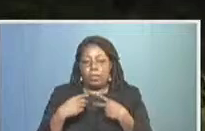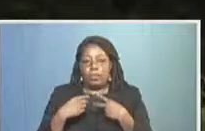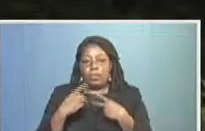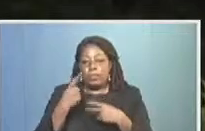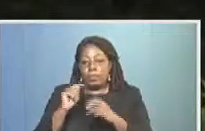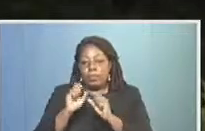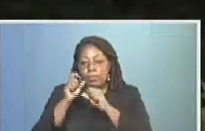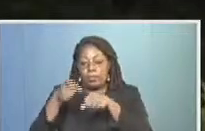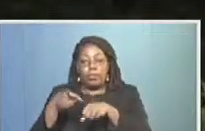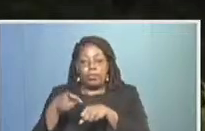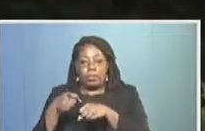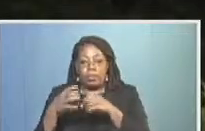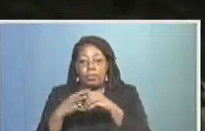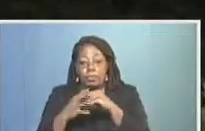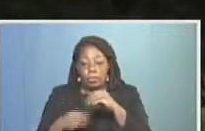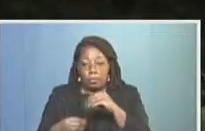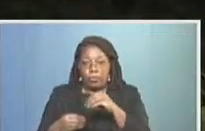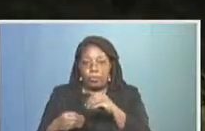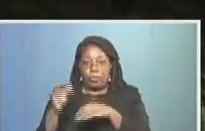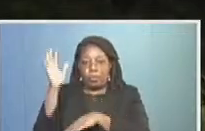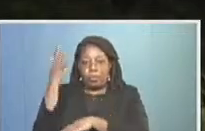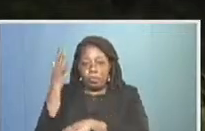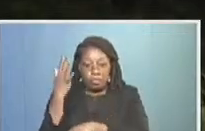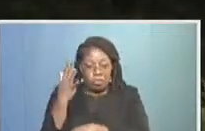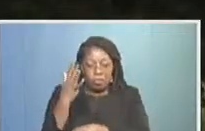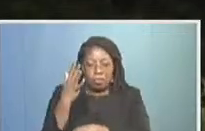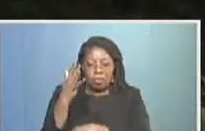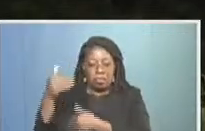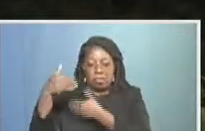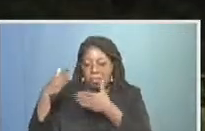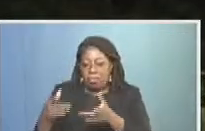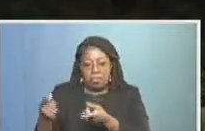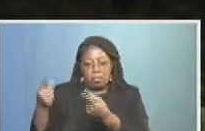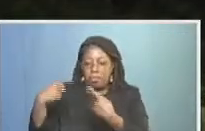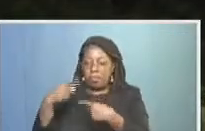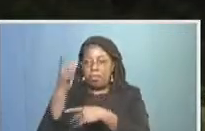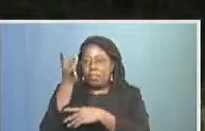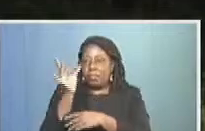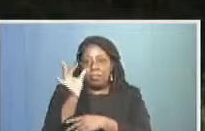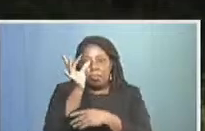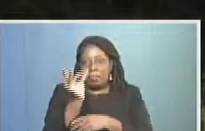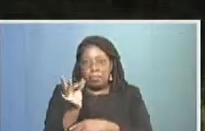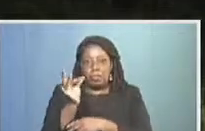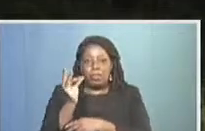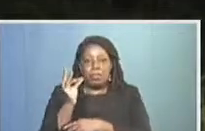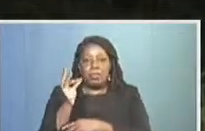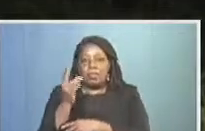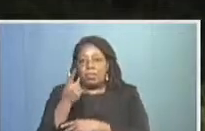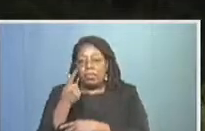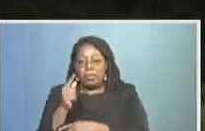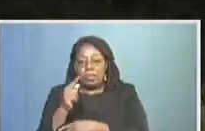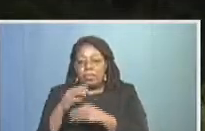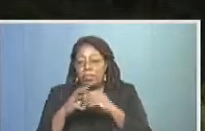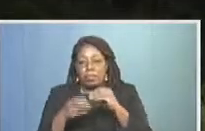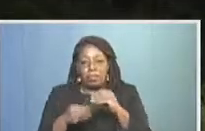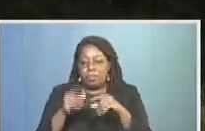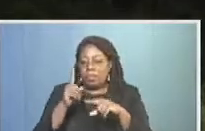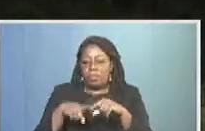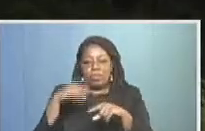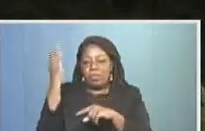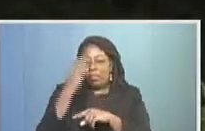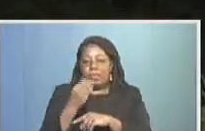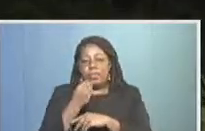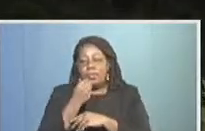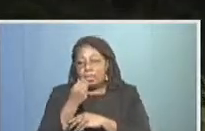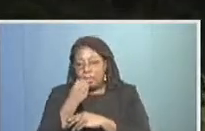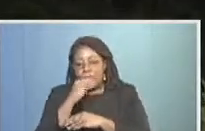that's right on the corner. And, I always tell the neighbors, they can always come and pick the grapes, because we could never eat all of them as a family.